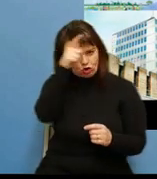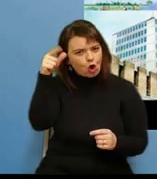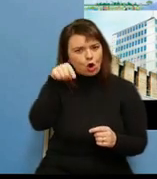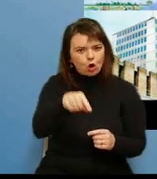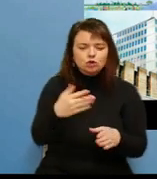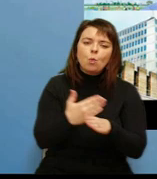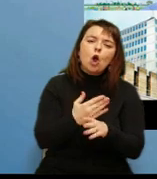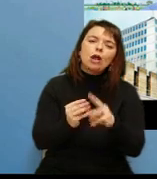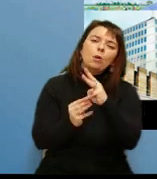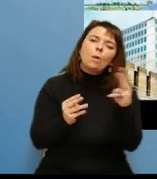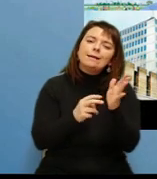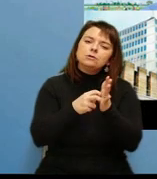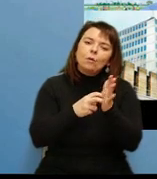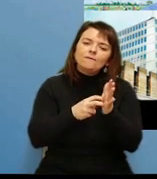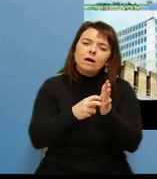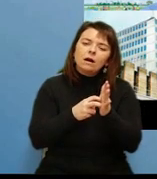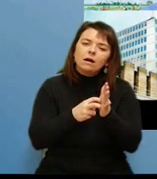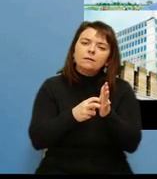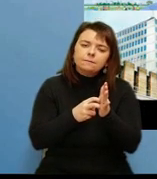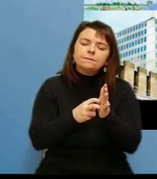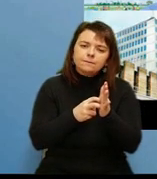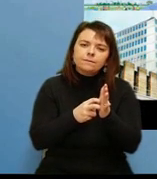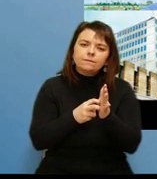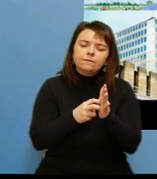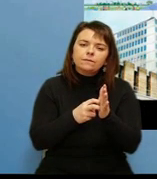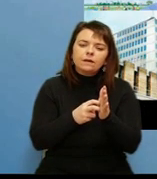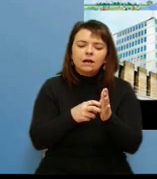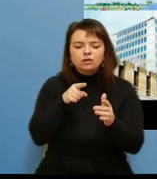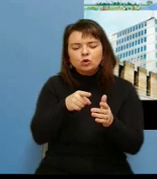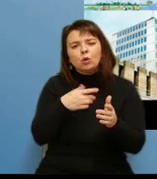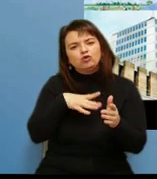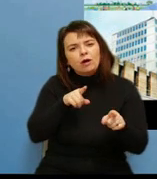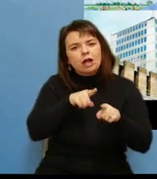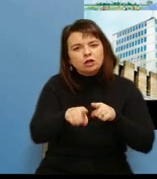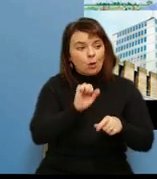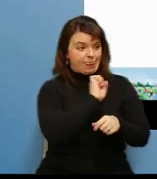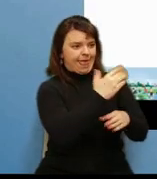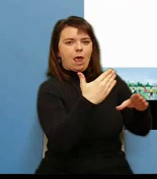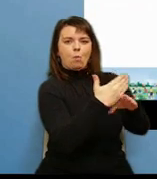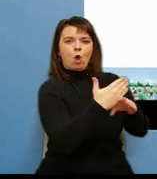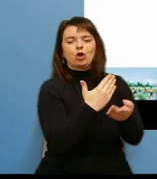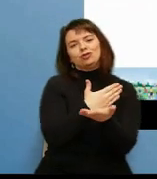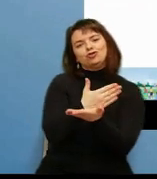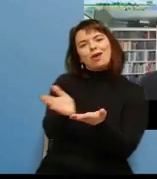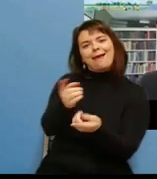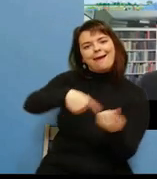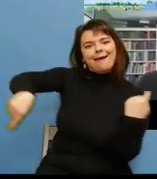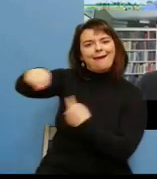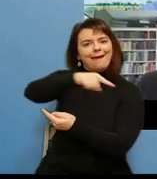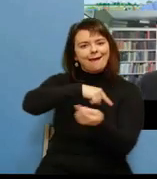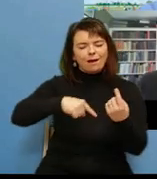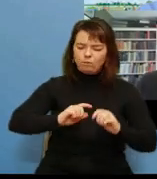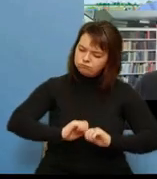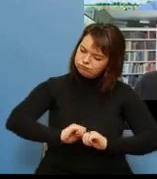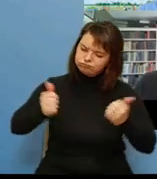nurses that are working in West Norfolk around to share that good practice. So yes, so we've